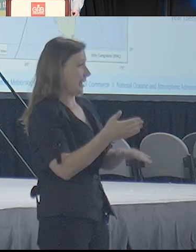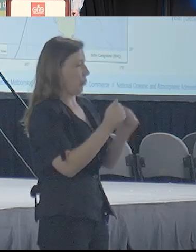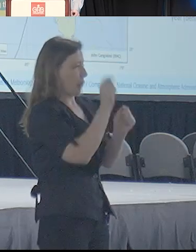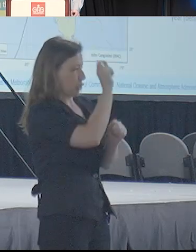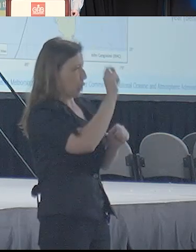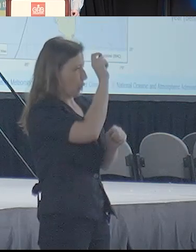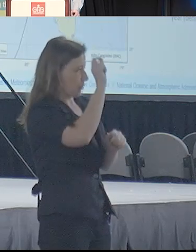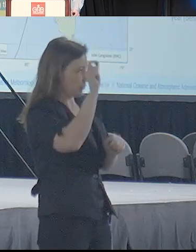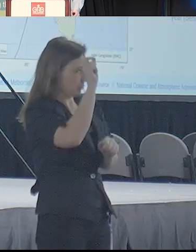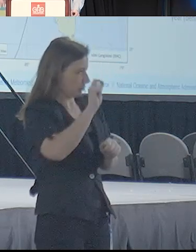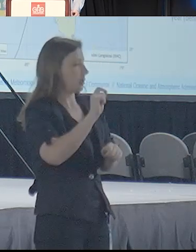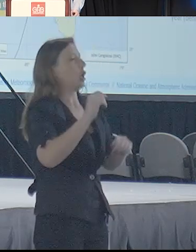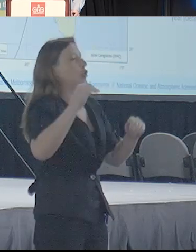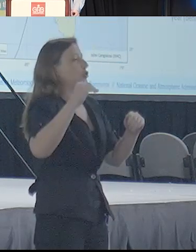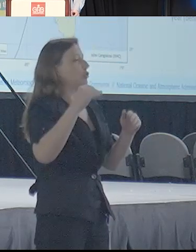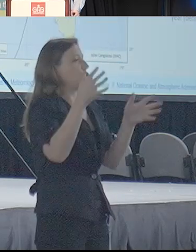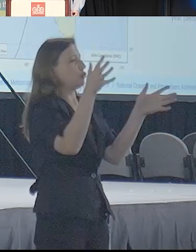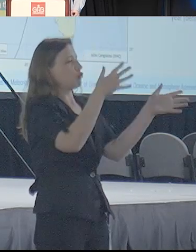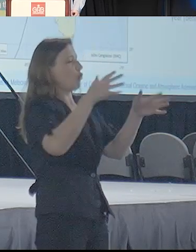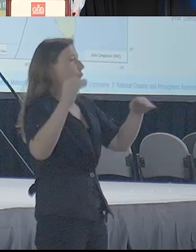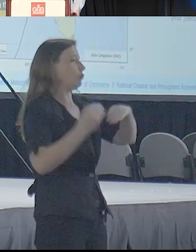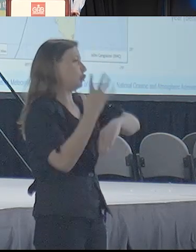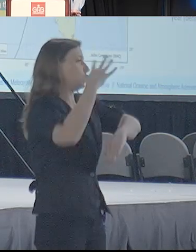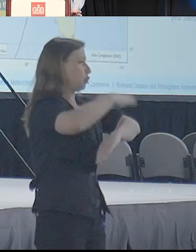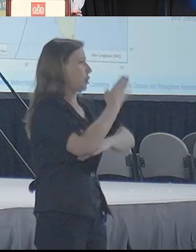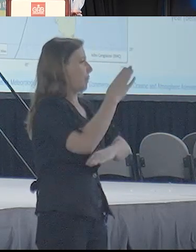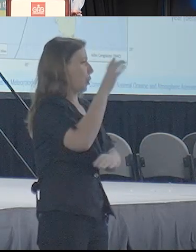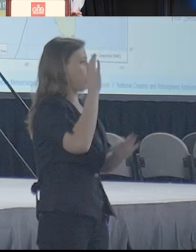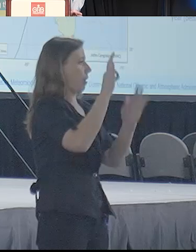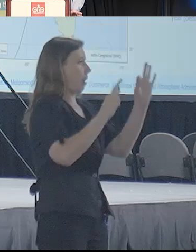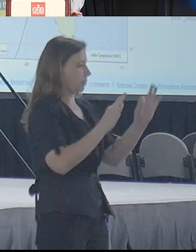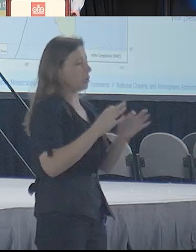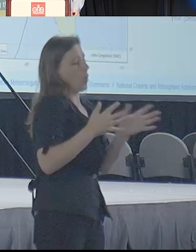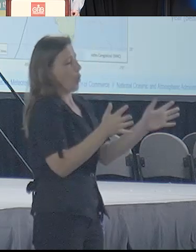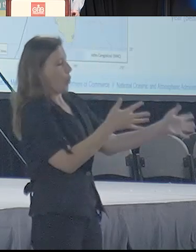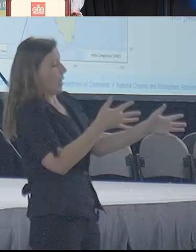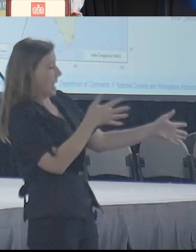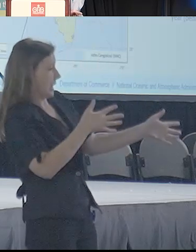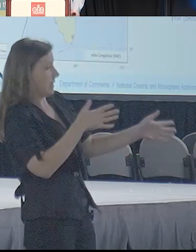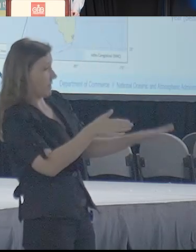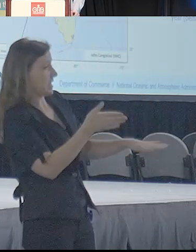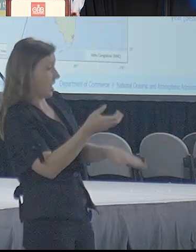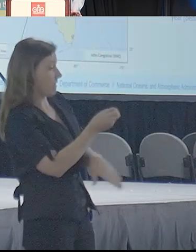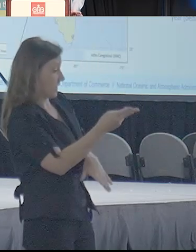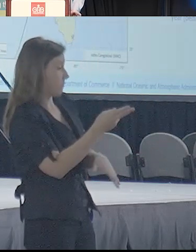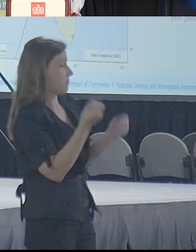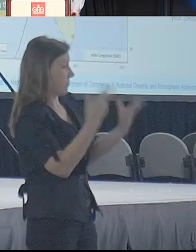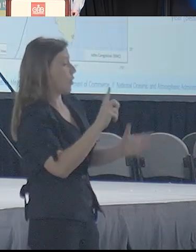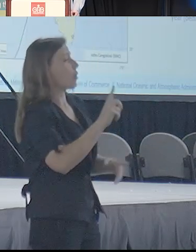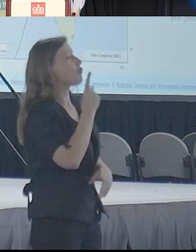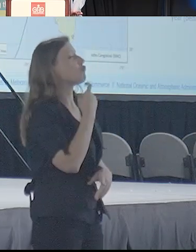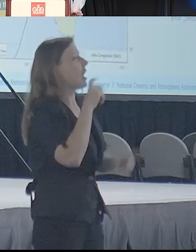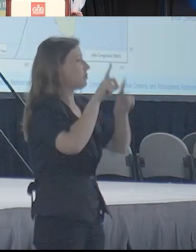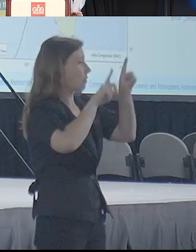on there. We had storm surge fatalities where you see the blue dots. We had wind fatalities, quite a few wind fatalities where you see the red